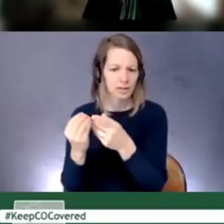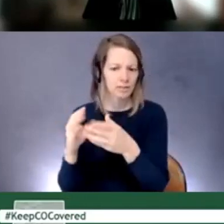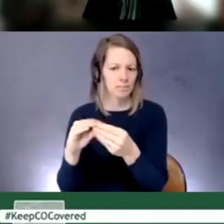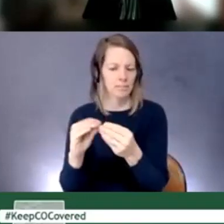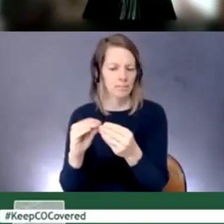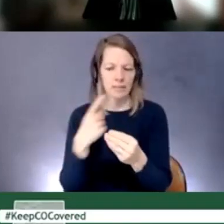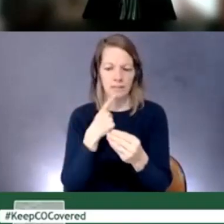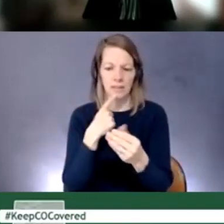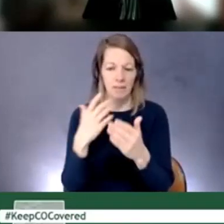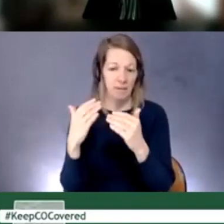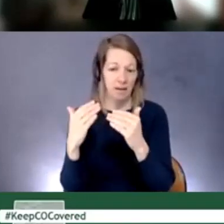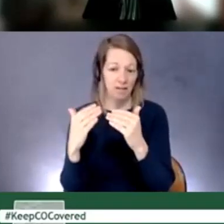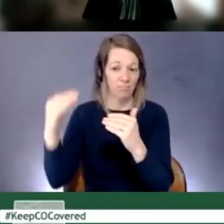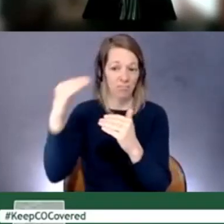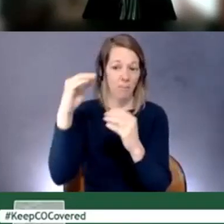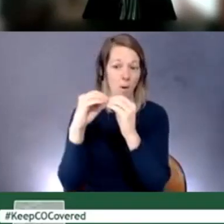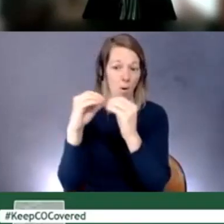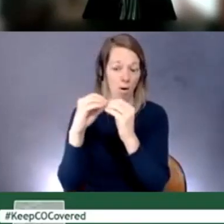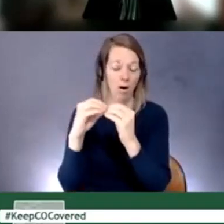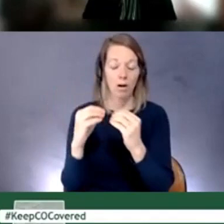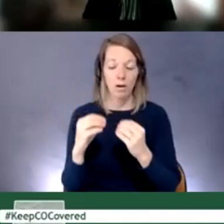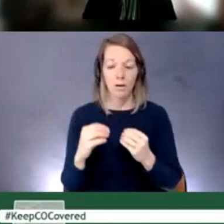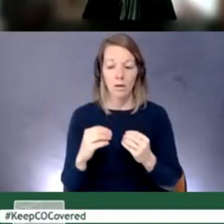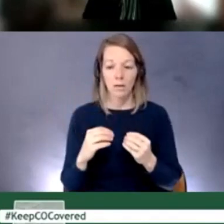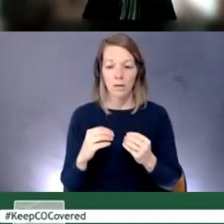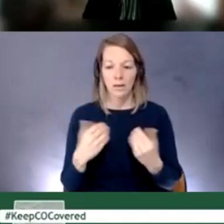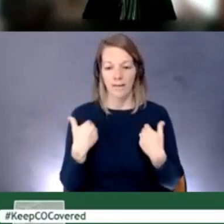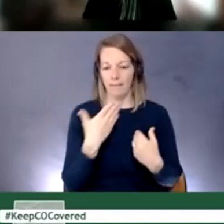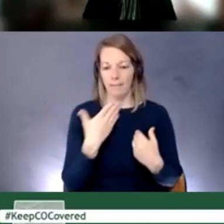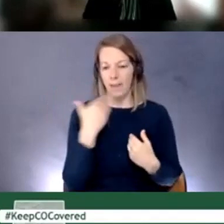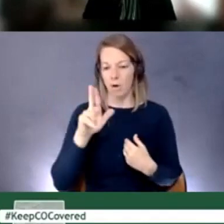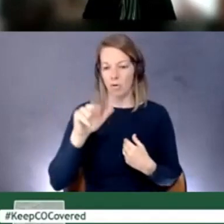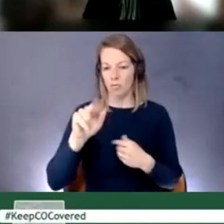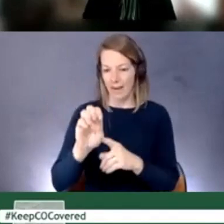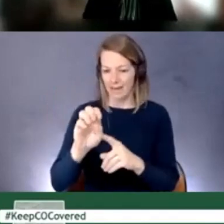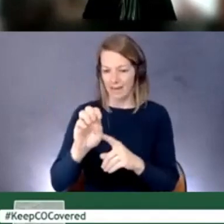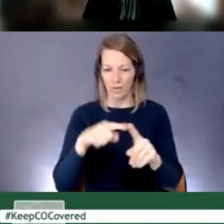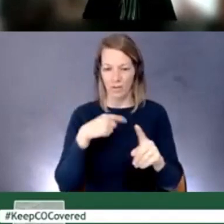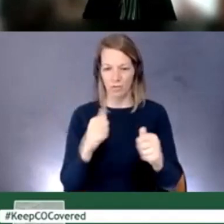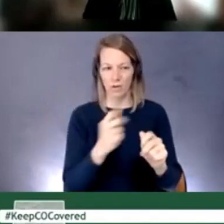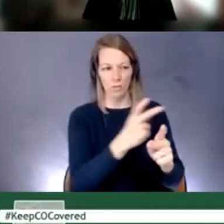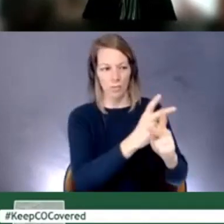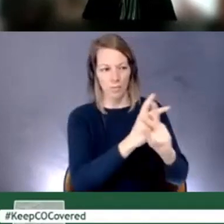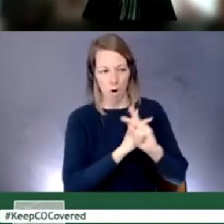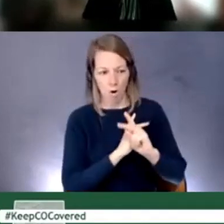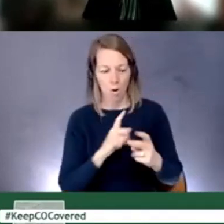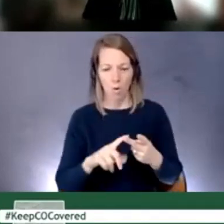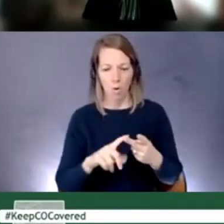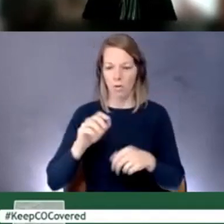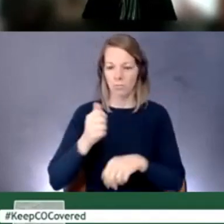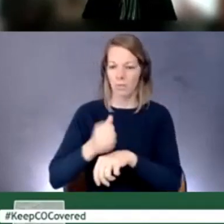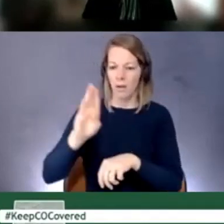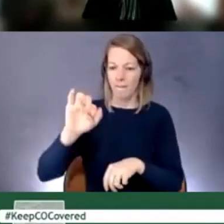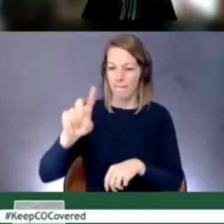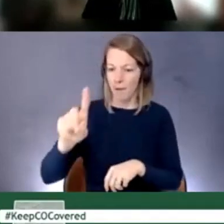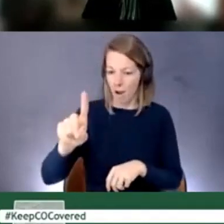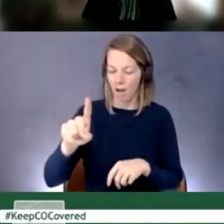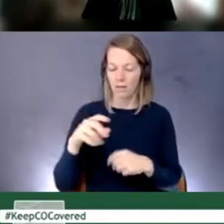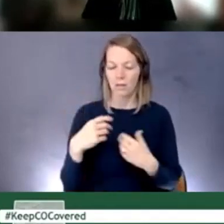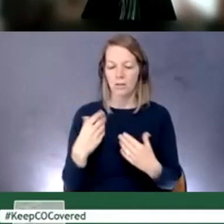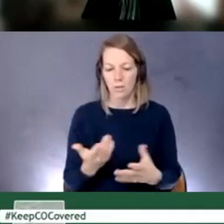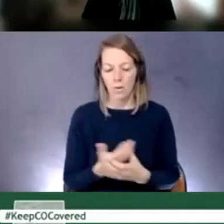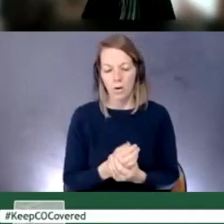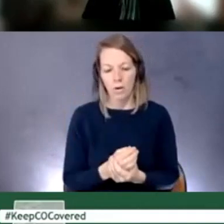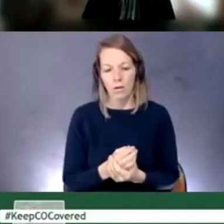something higher than that in order to get better rates as you're trying to borrow or issuing bonds and the stability of those. And so there